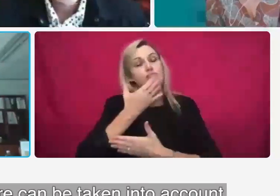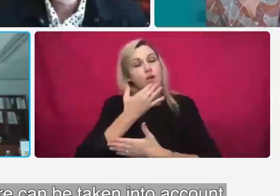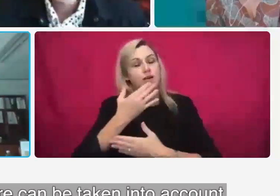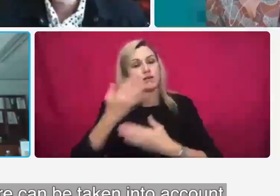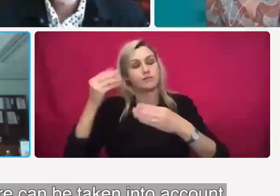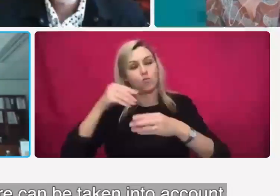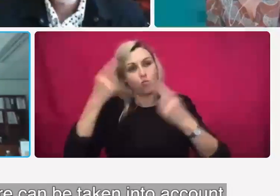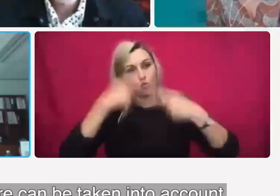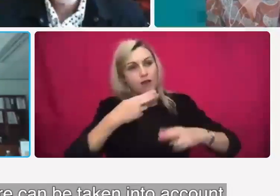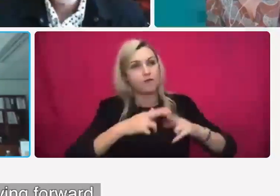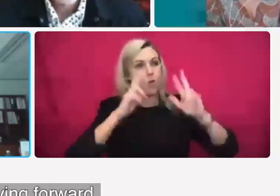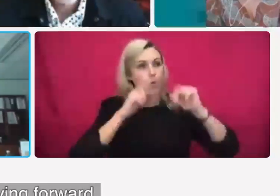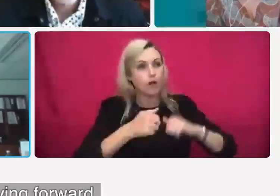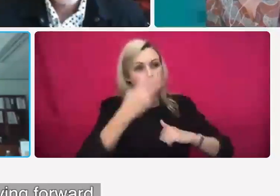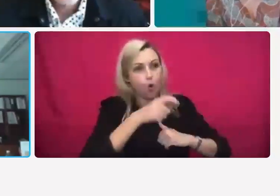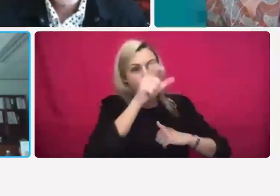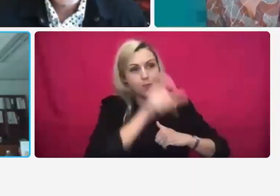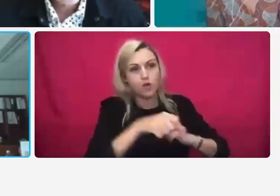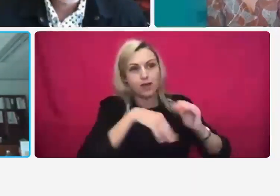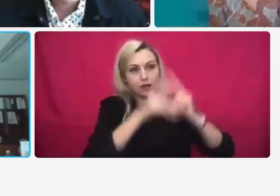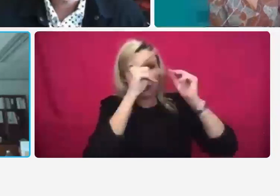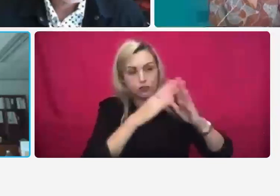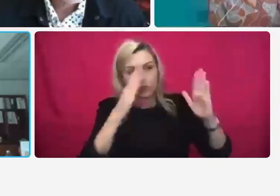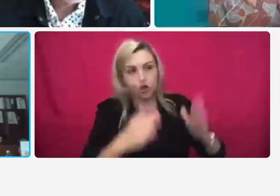into account moving forward.